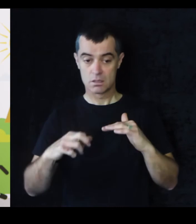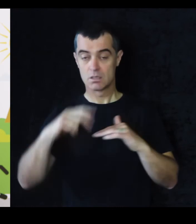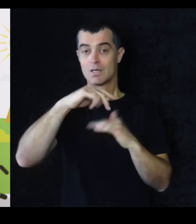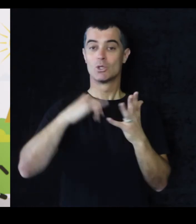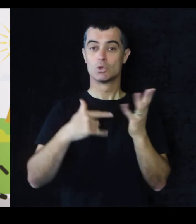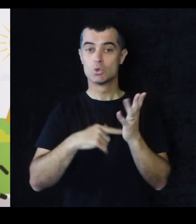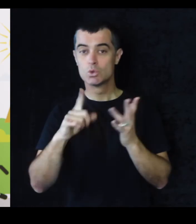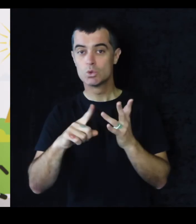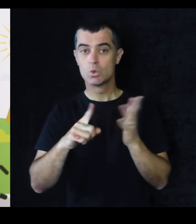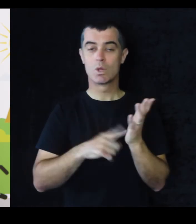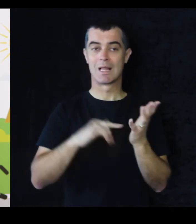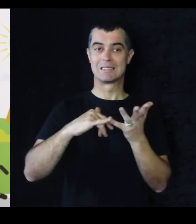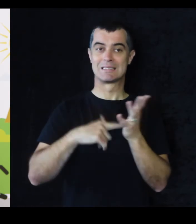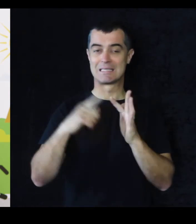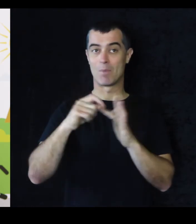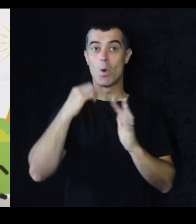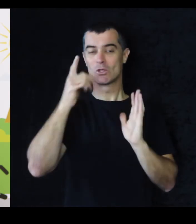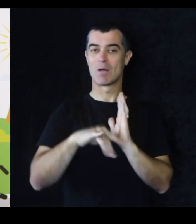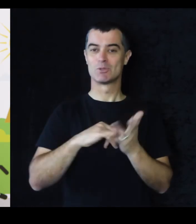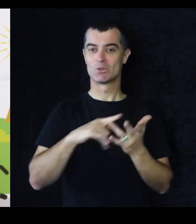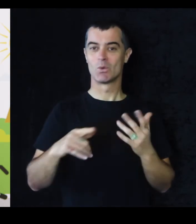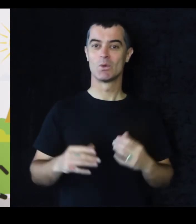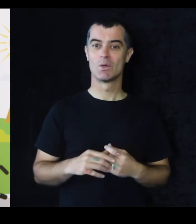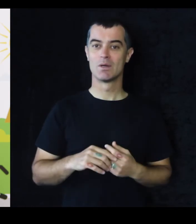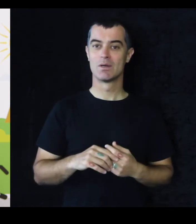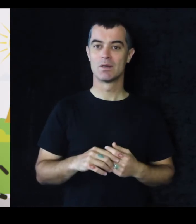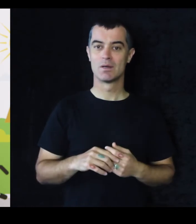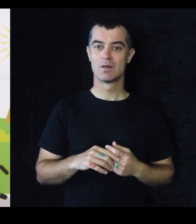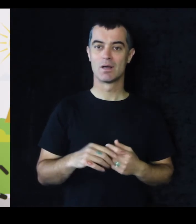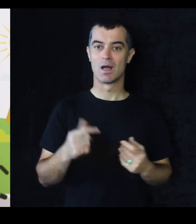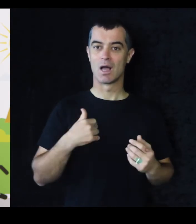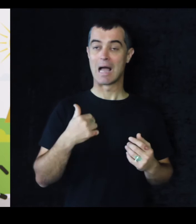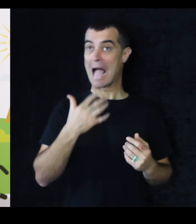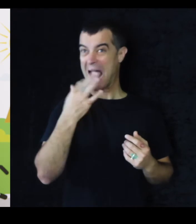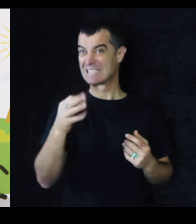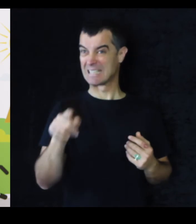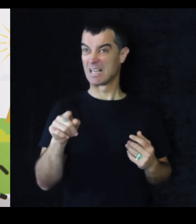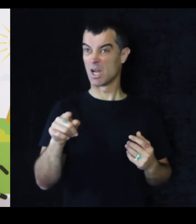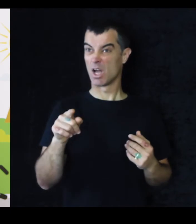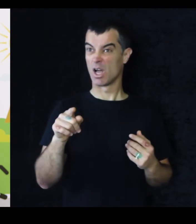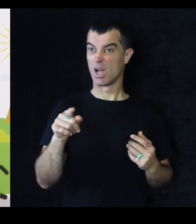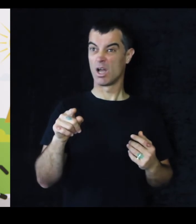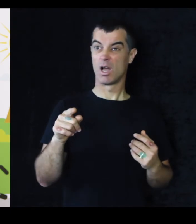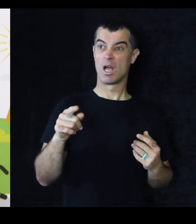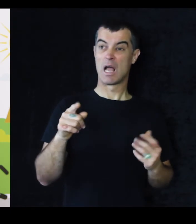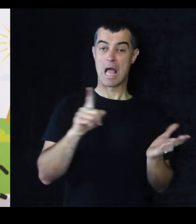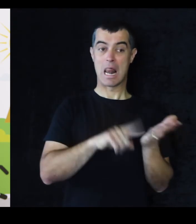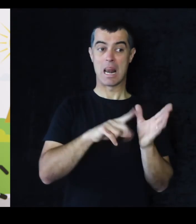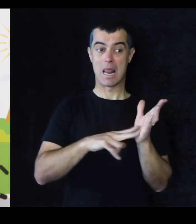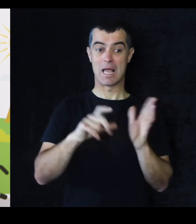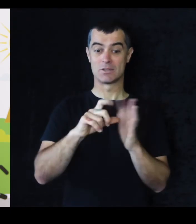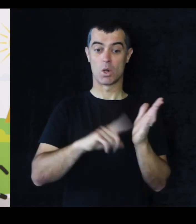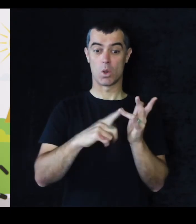and steps all the time. So asking that of a